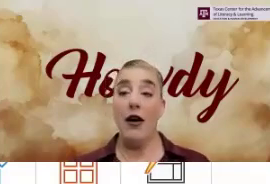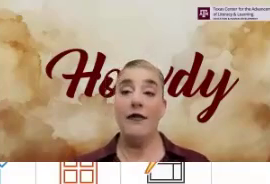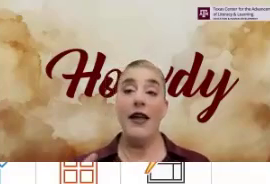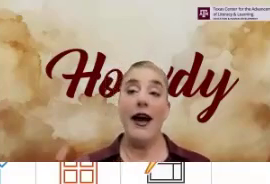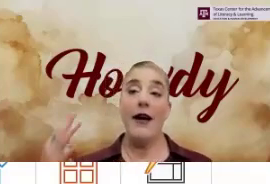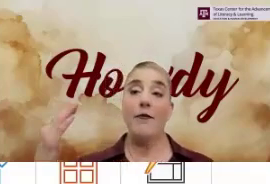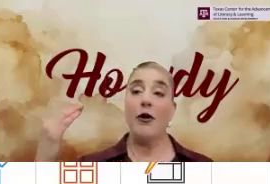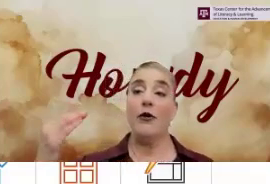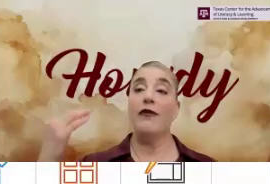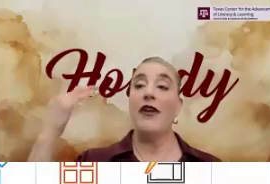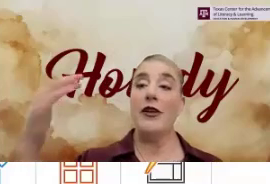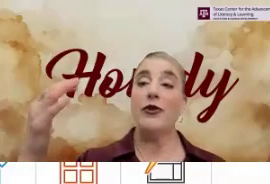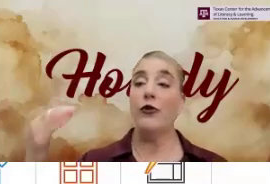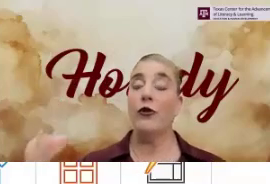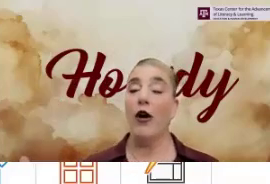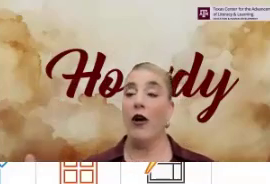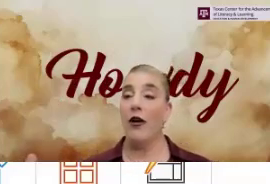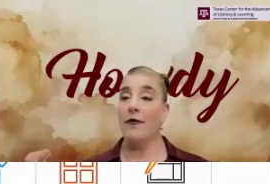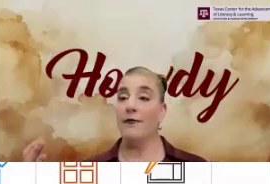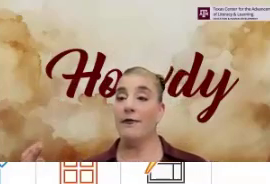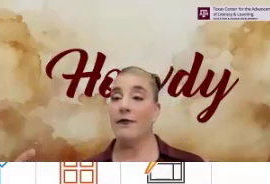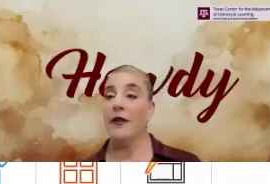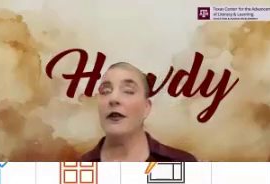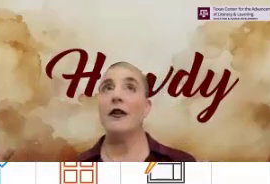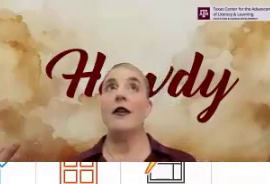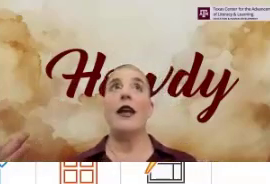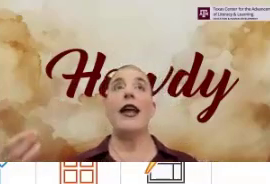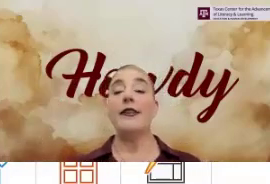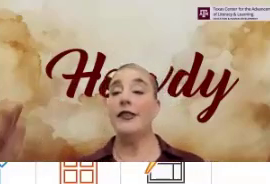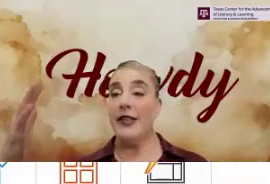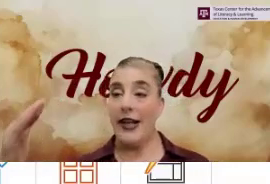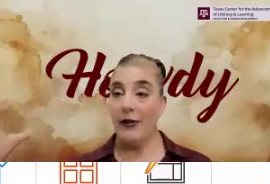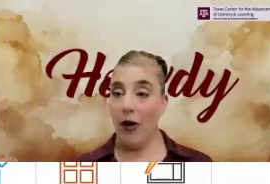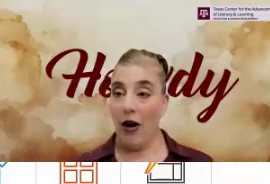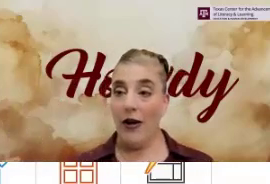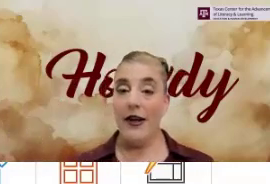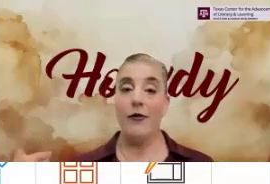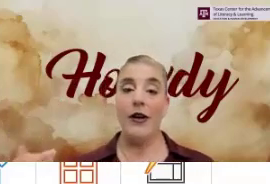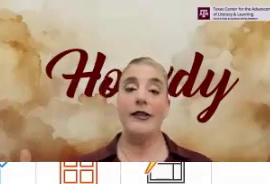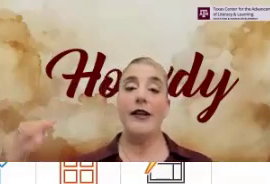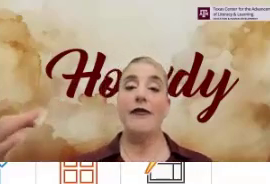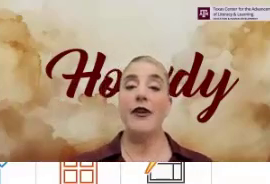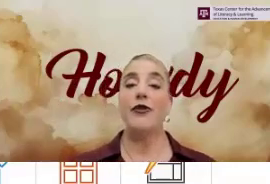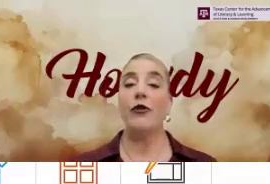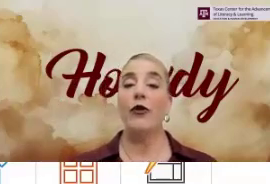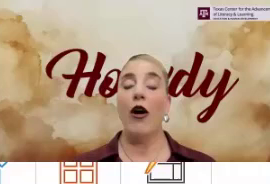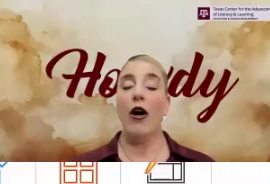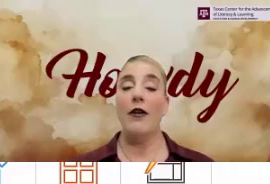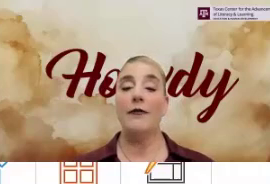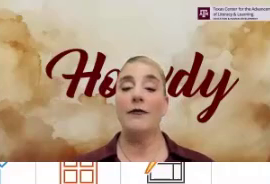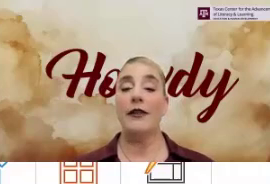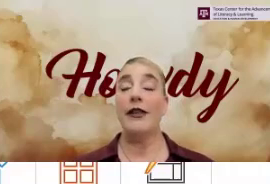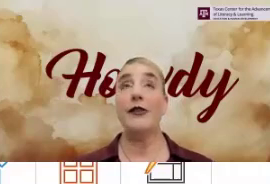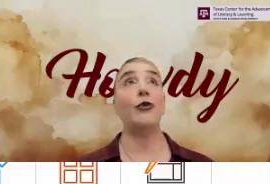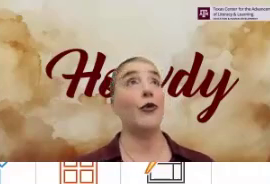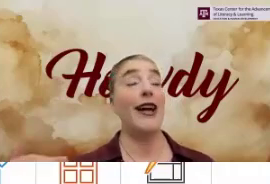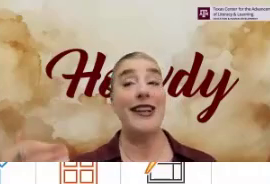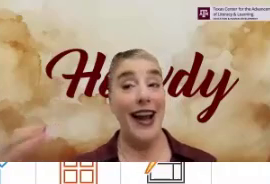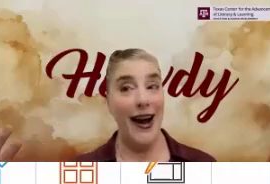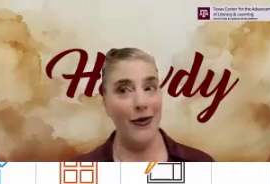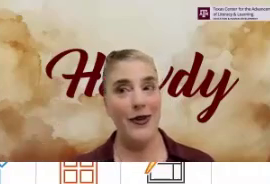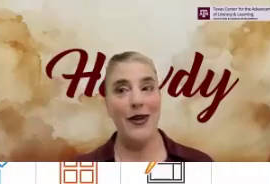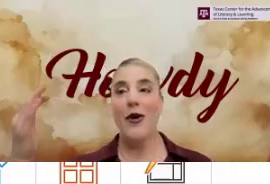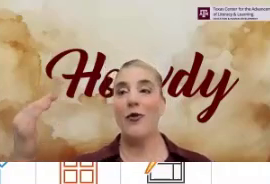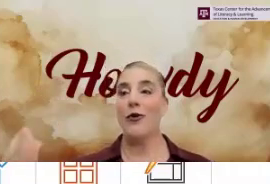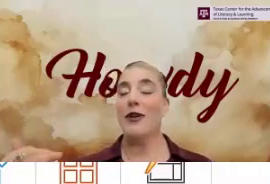But beyond that, both federal law and state law, and when I say federal law, at least